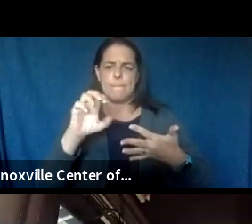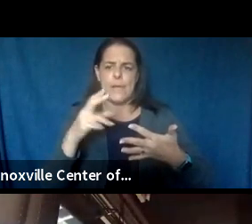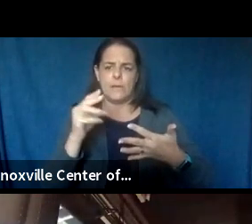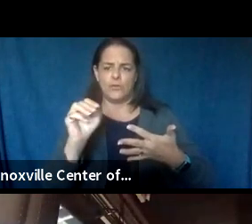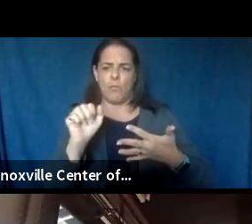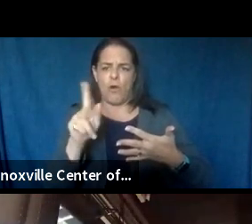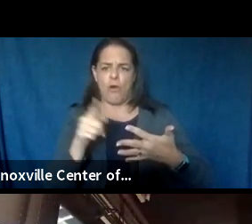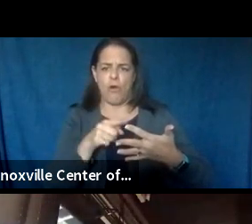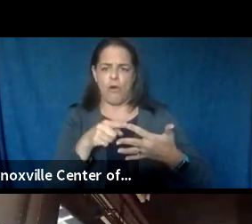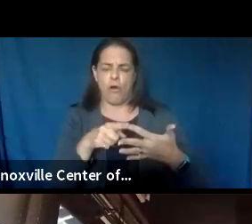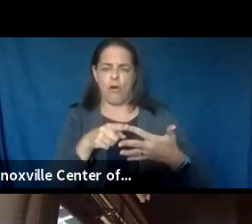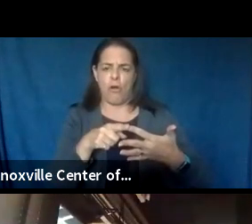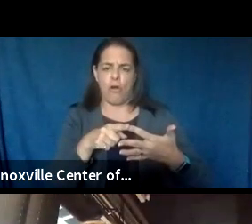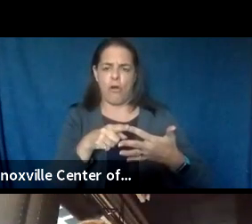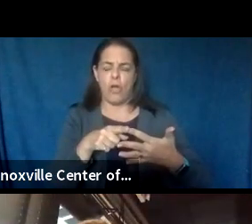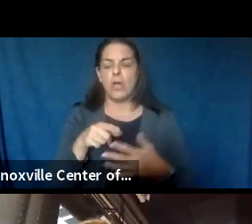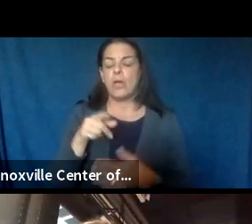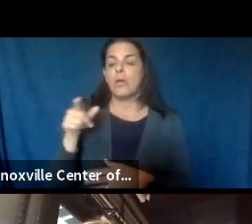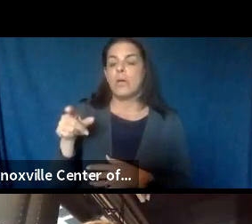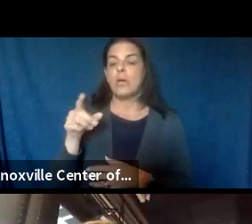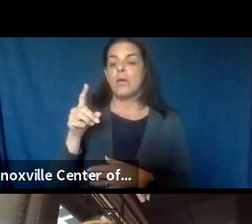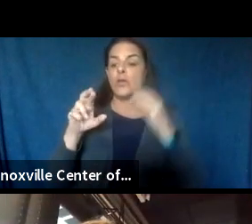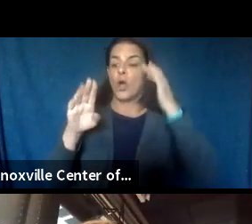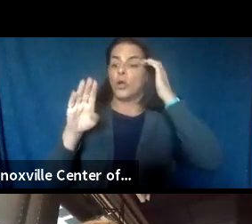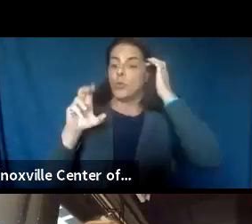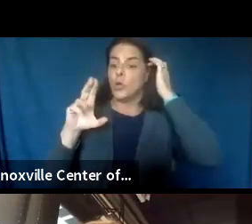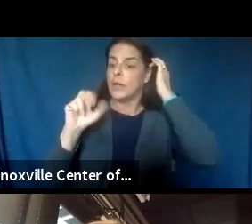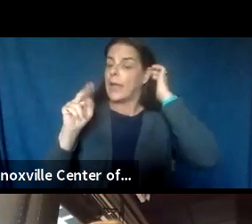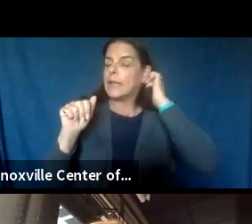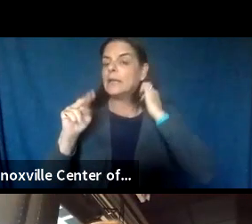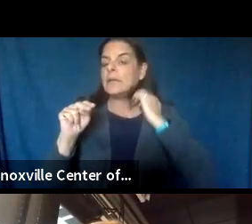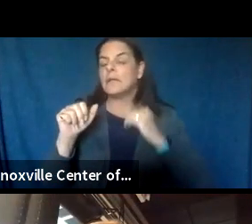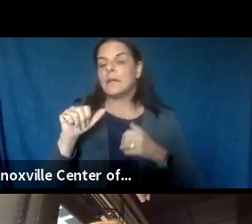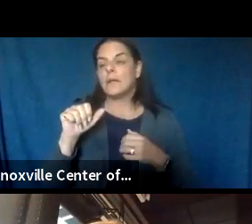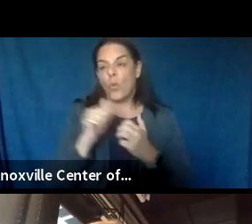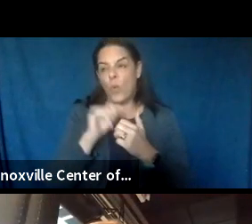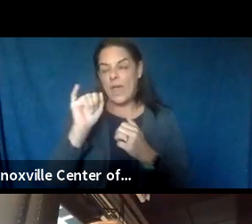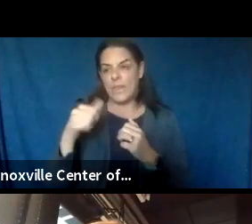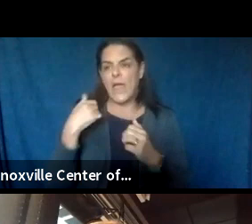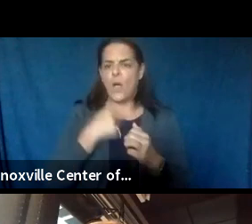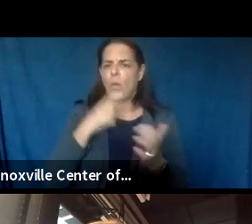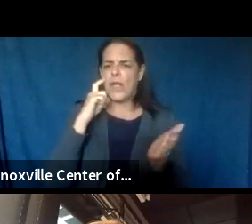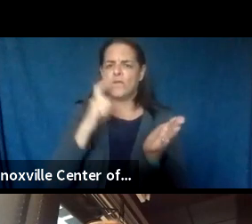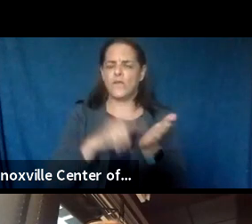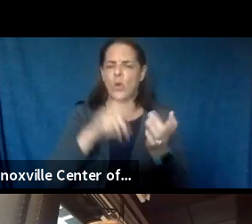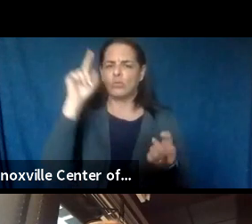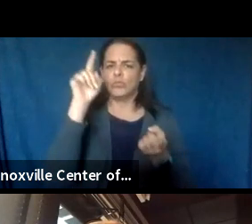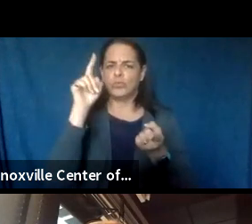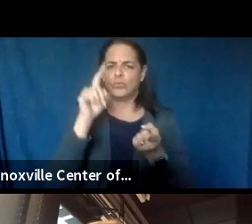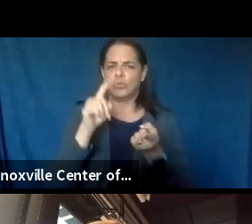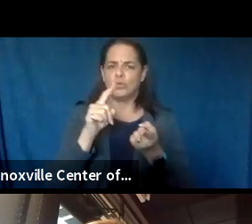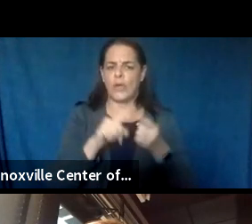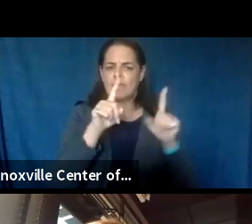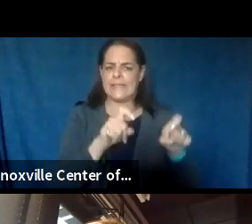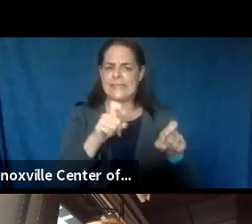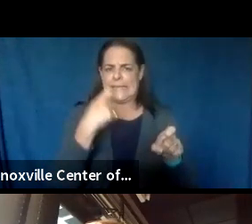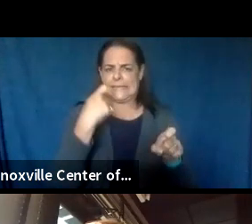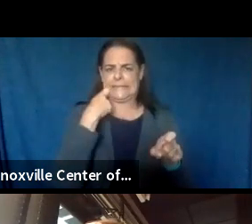So on benchmark 2, I think we've seen a decrease in testing over the recent